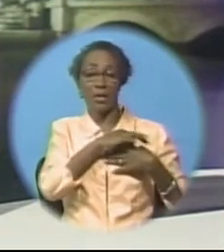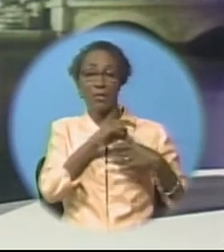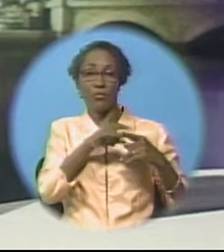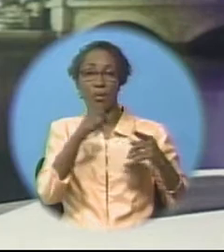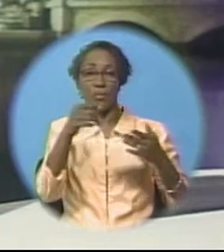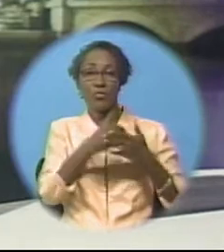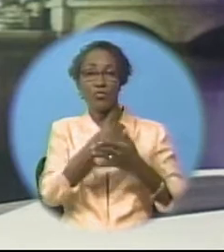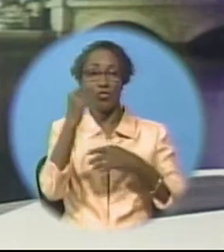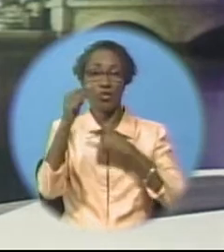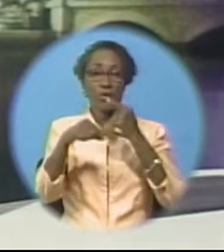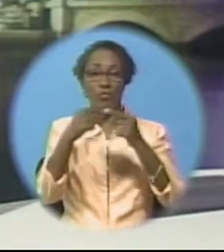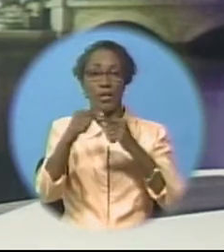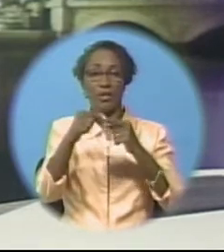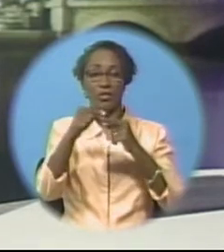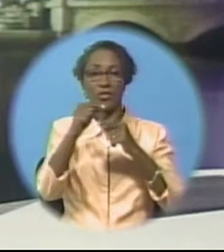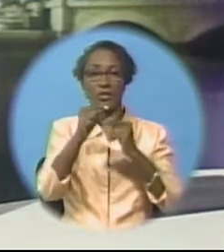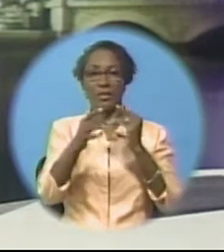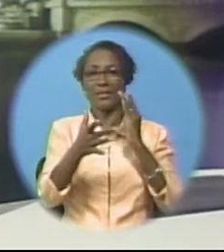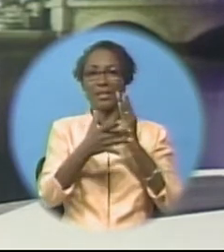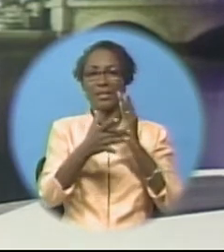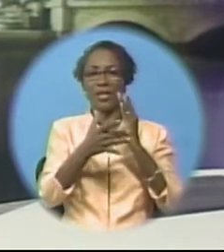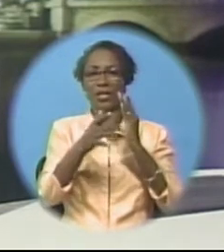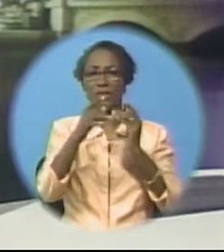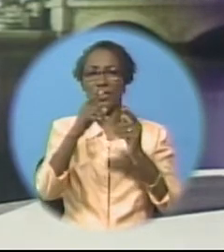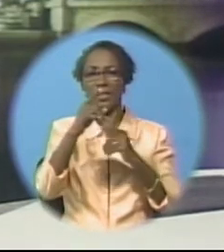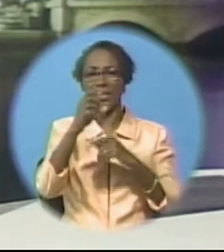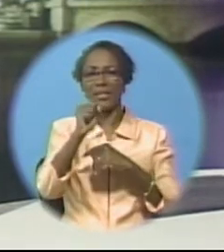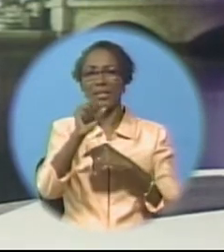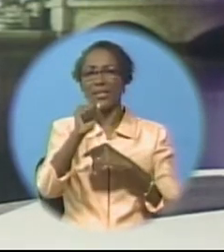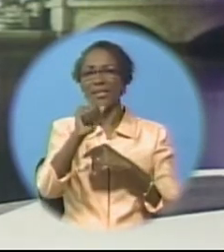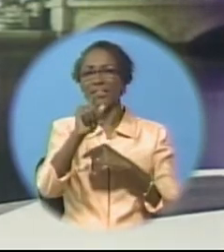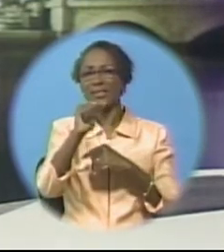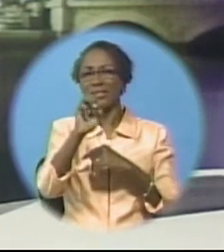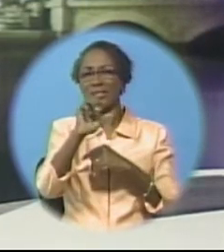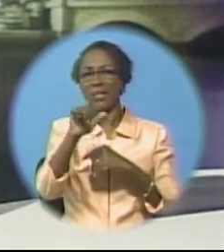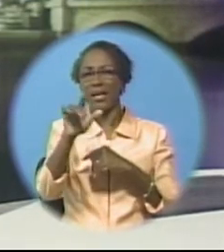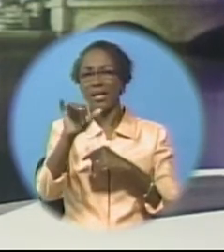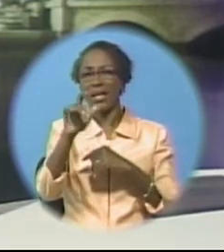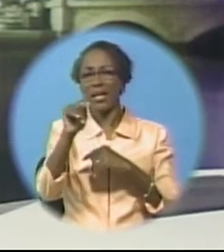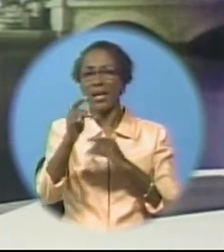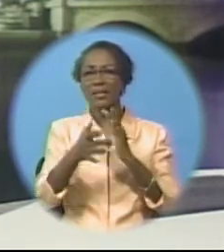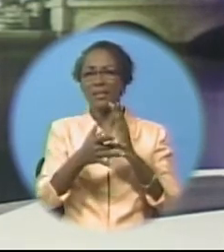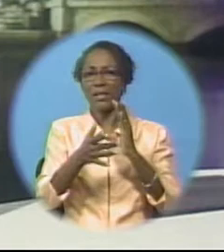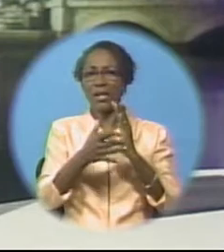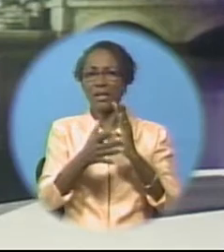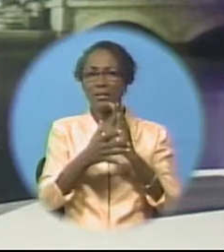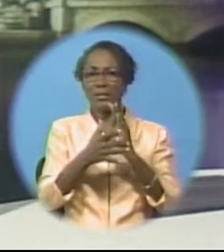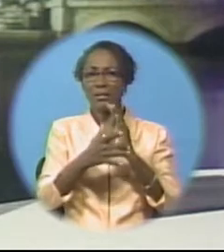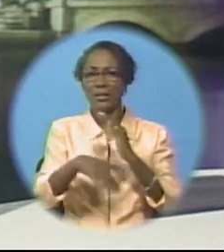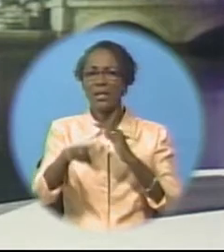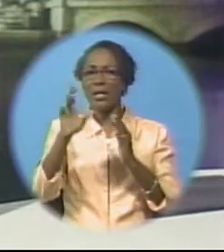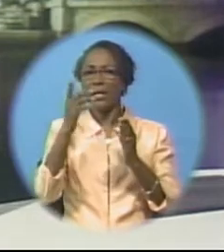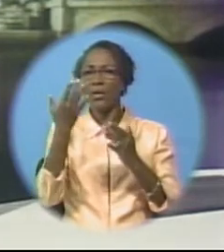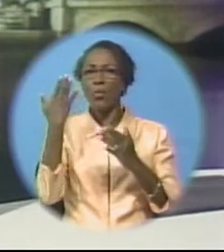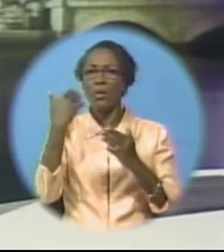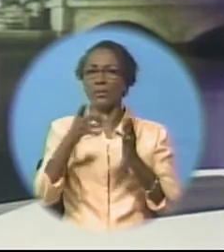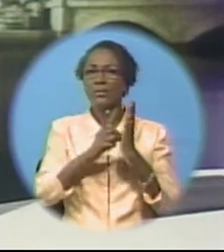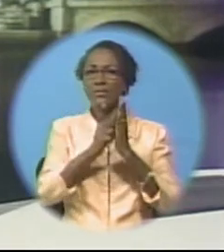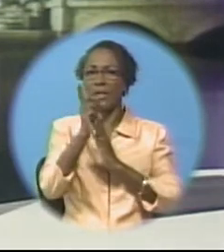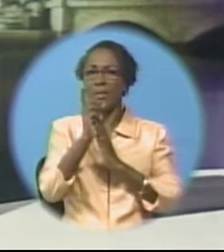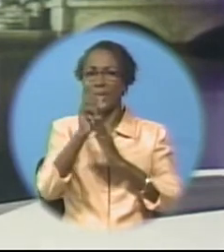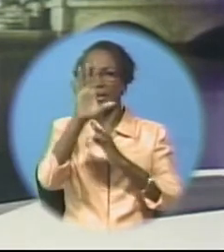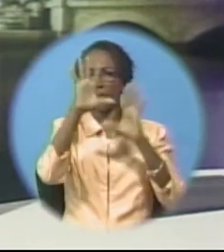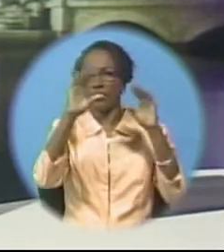satellite technology being rolled out over the next 5 years. A variety of advanced technology developed in Japan, Russia, the